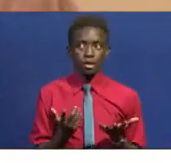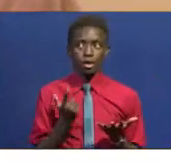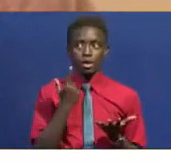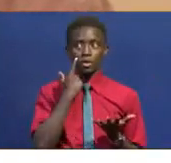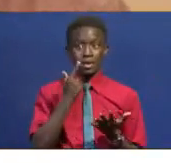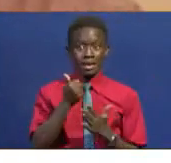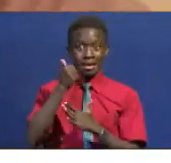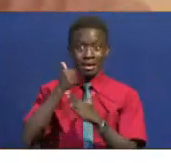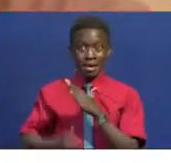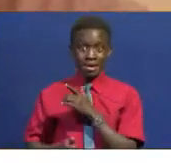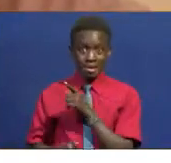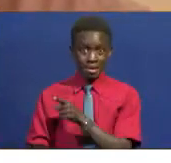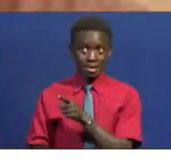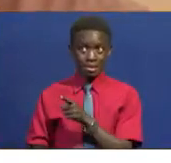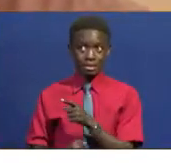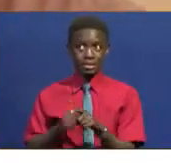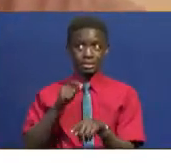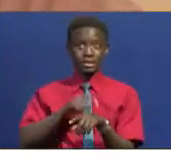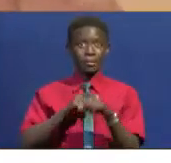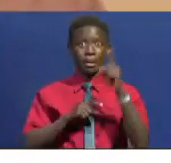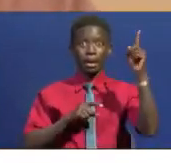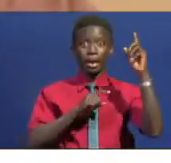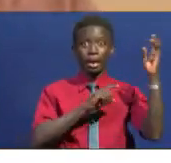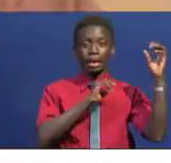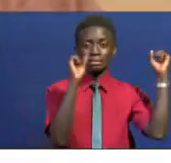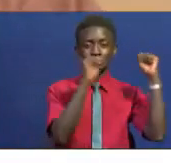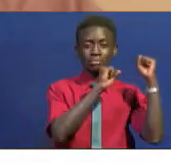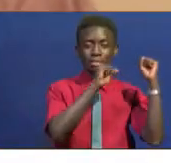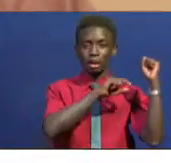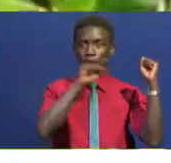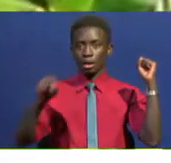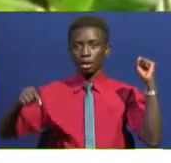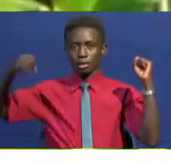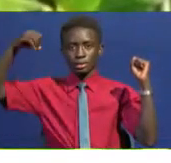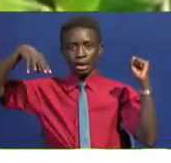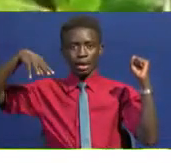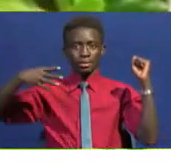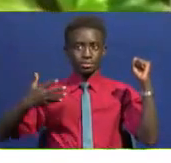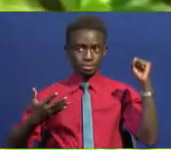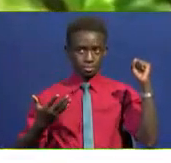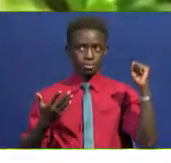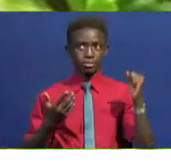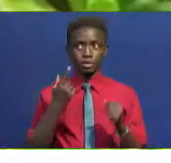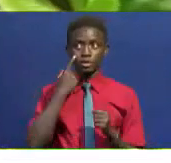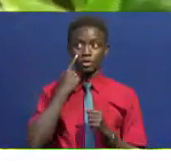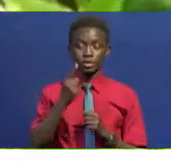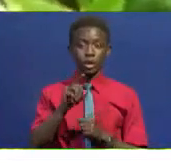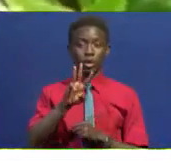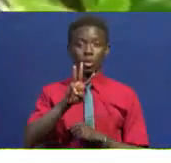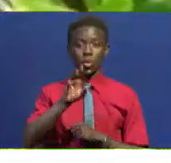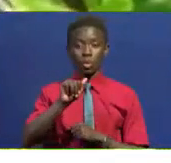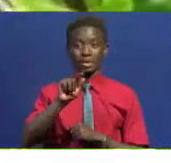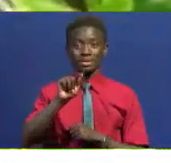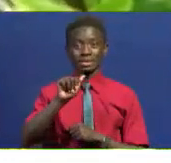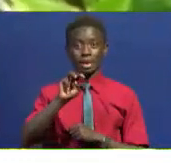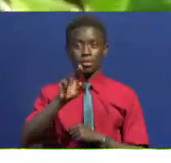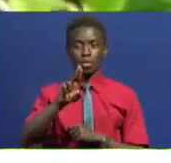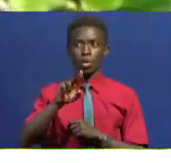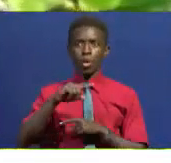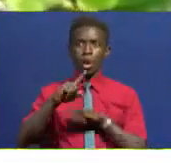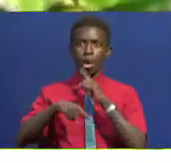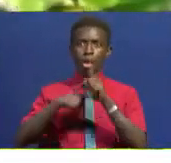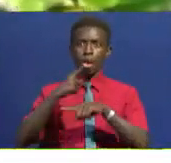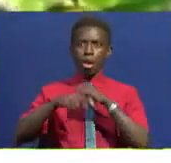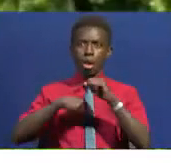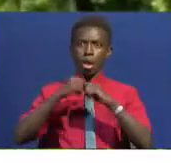equator, when there is very cold, here is summertime. As the popularity of Watamu grows, so